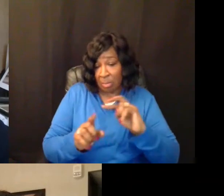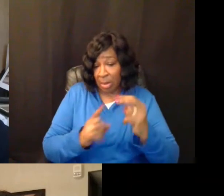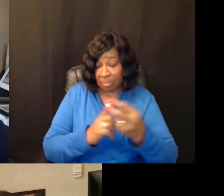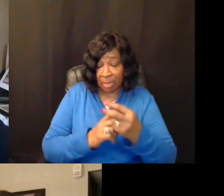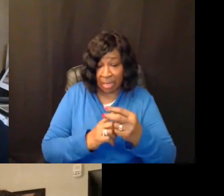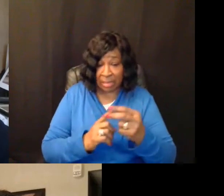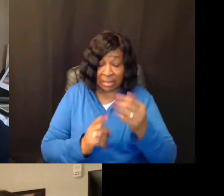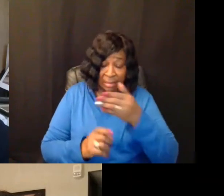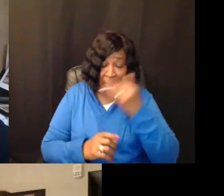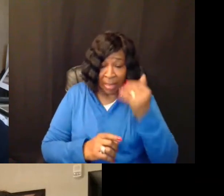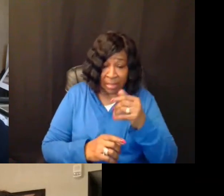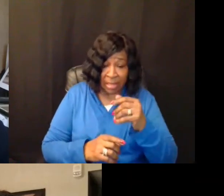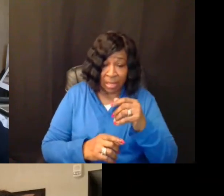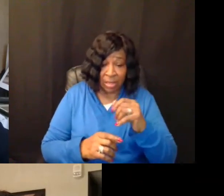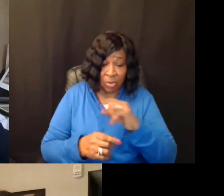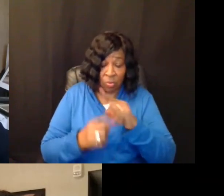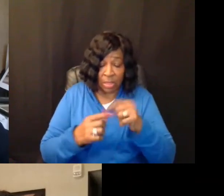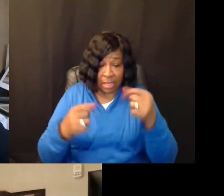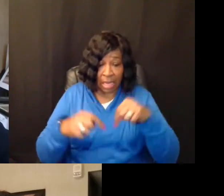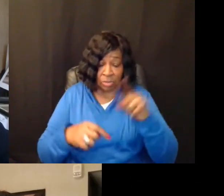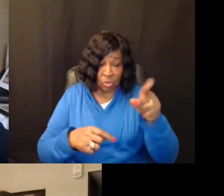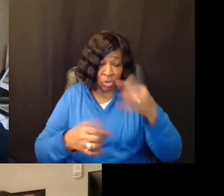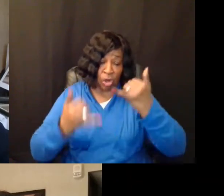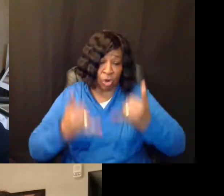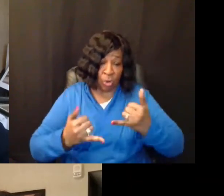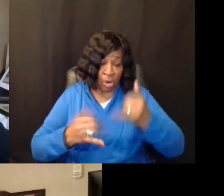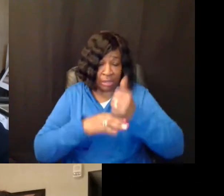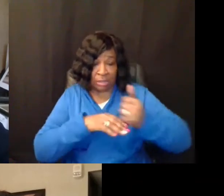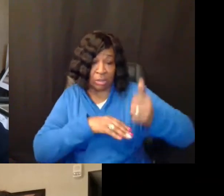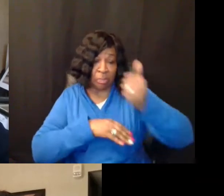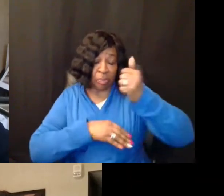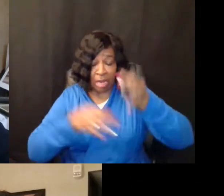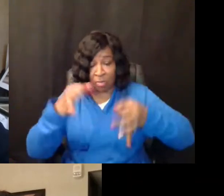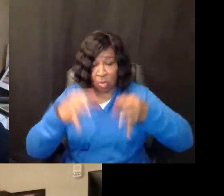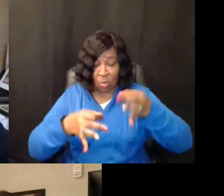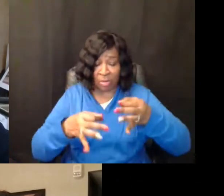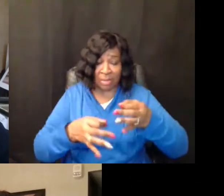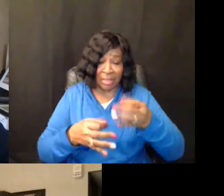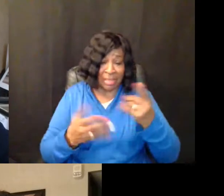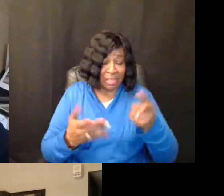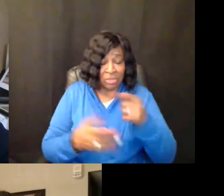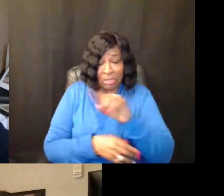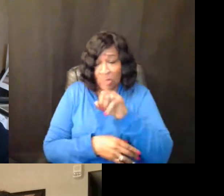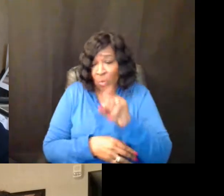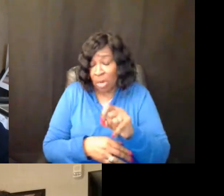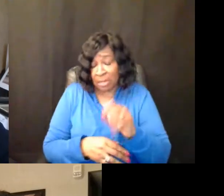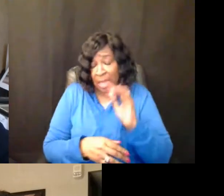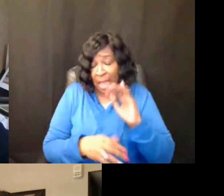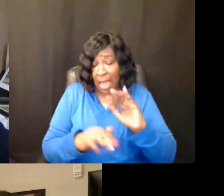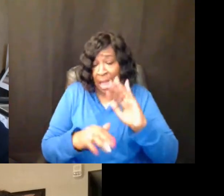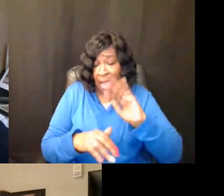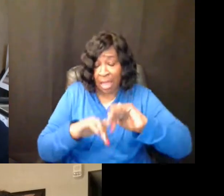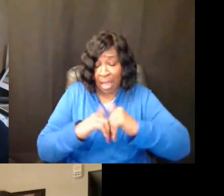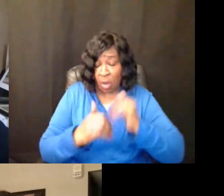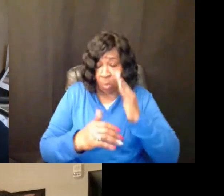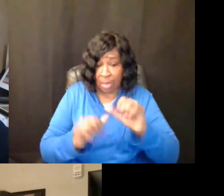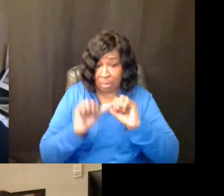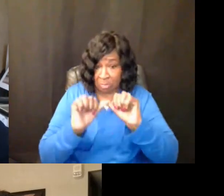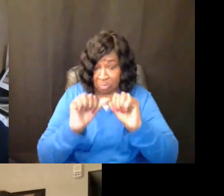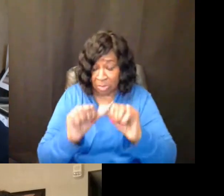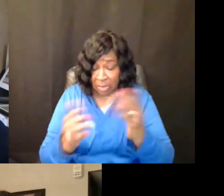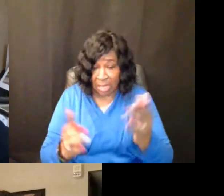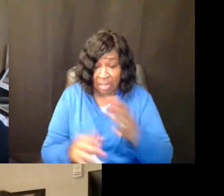of the current Supreme Court. So there's a question of like what moves forward with that. The Farm Bill would be